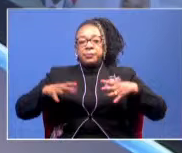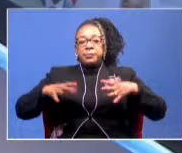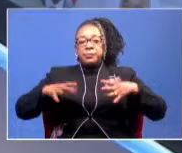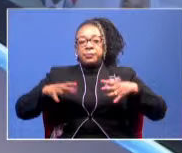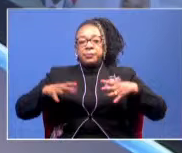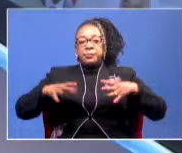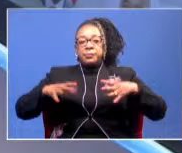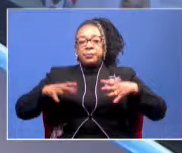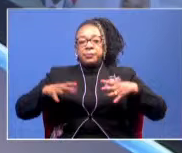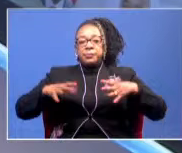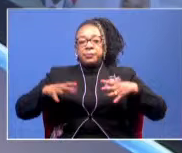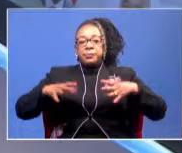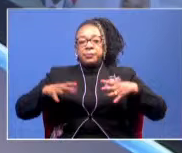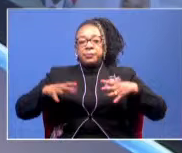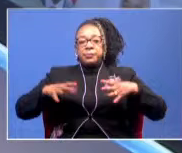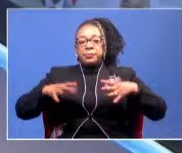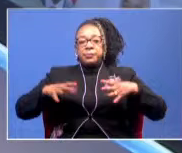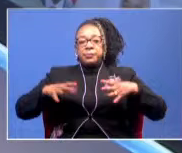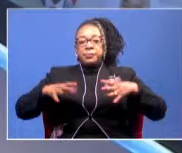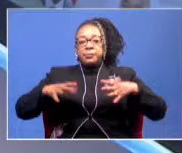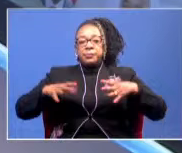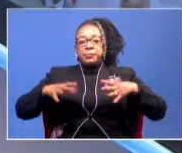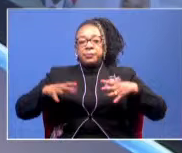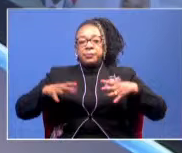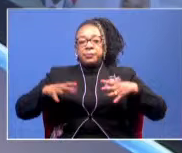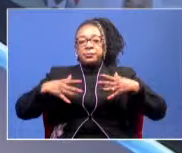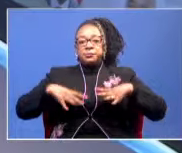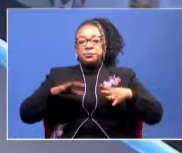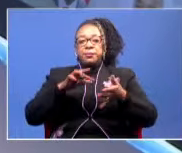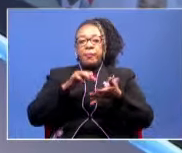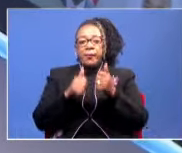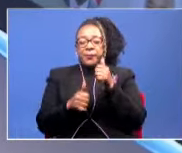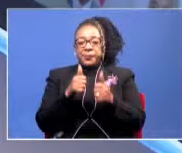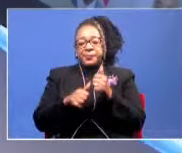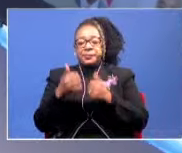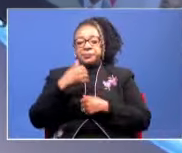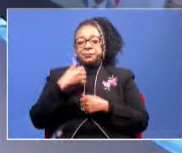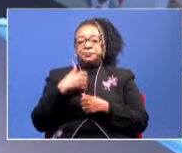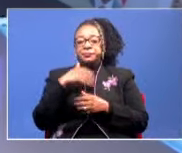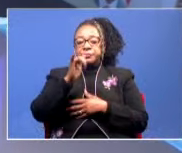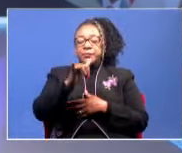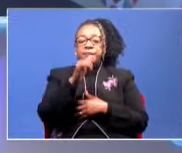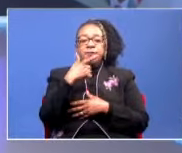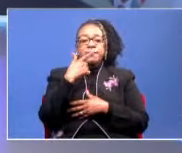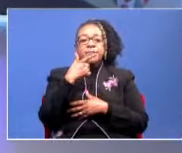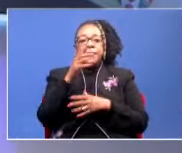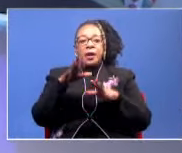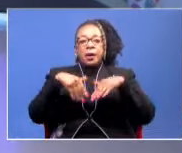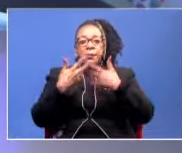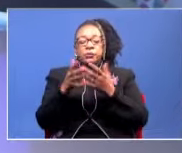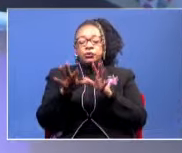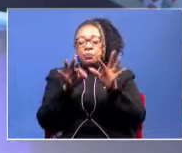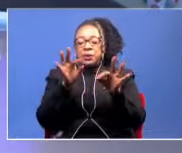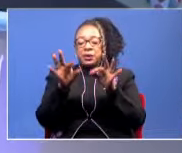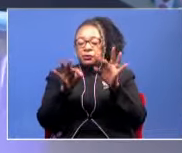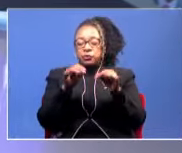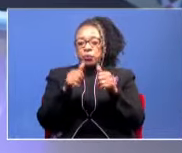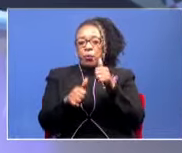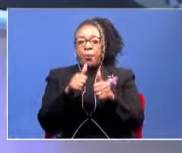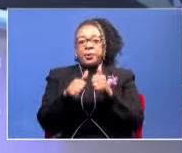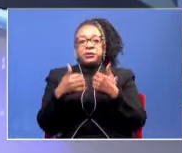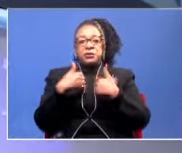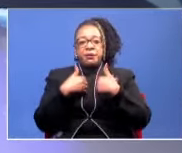That's a sample of what some of the people in the Republic of Kenya in different counties have had to say about the nominations, and we could see a significant skew and